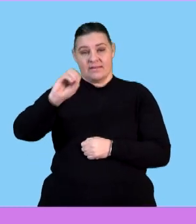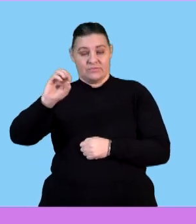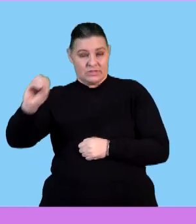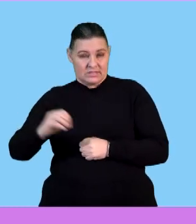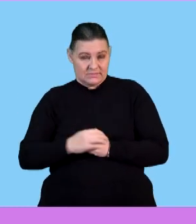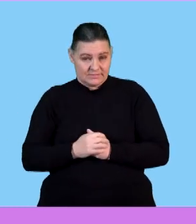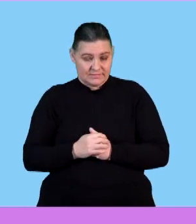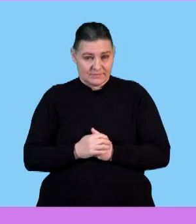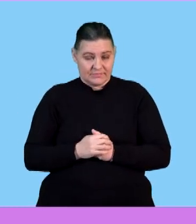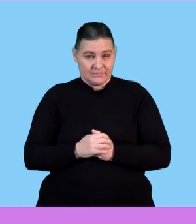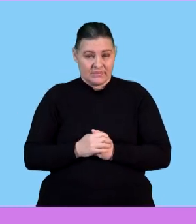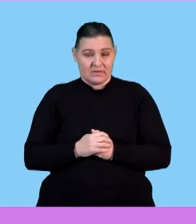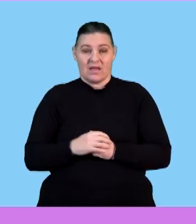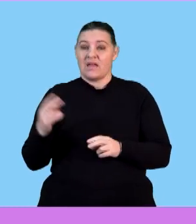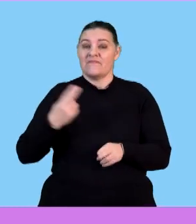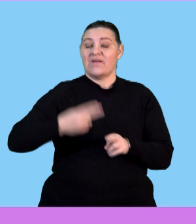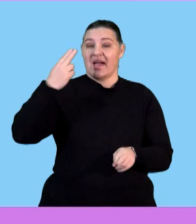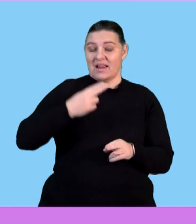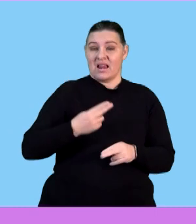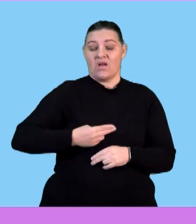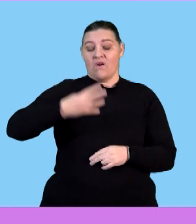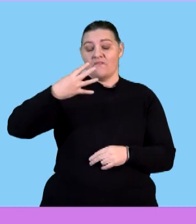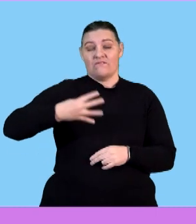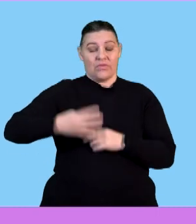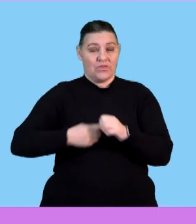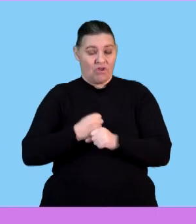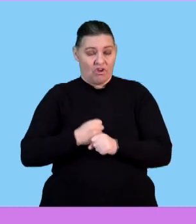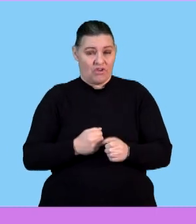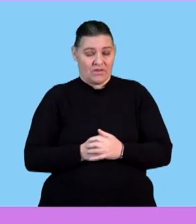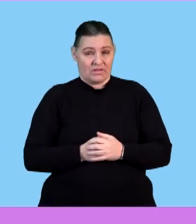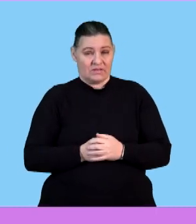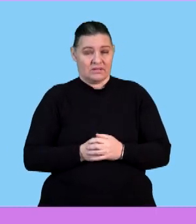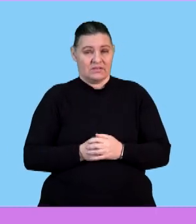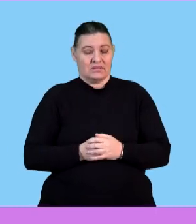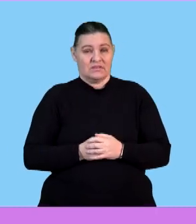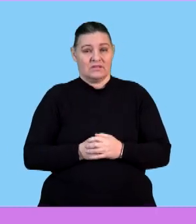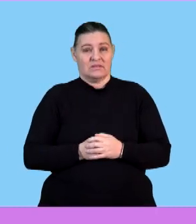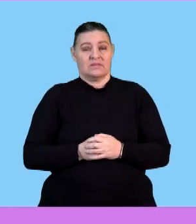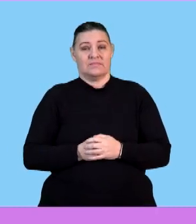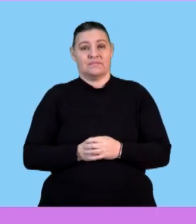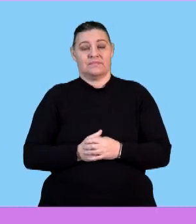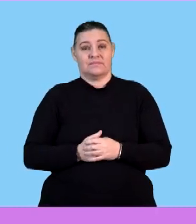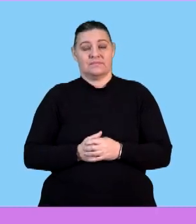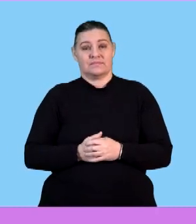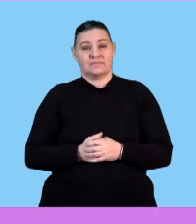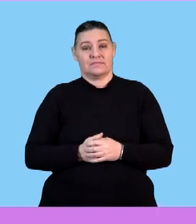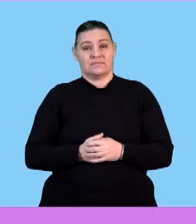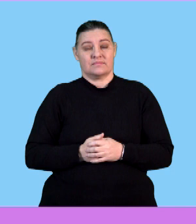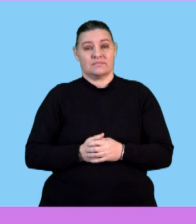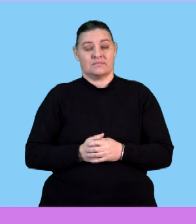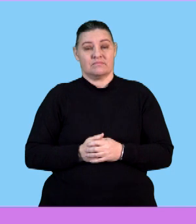22,700 Rand. And finally to year 4. That's 3 years, year 4.